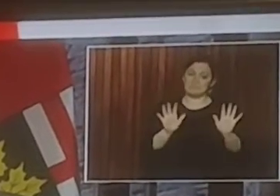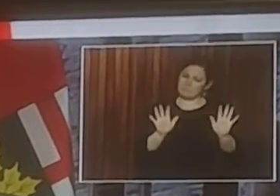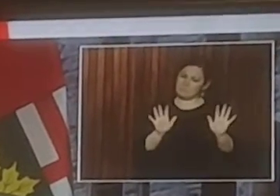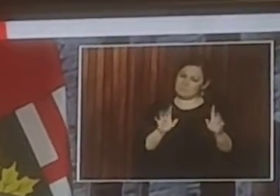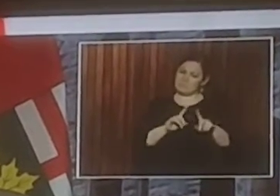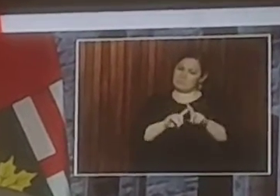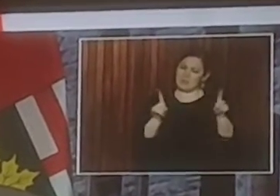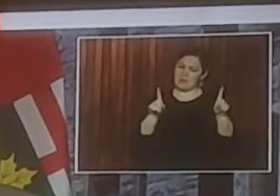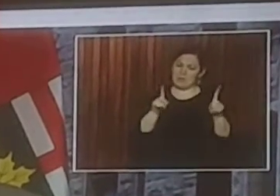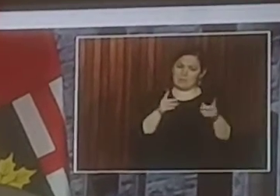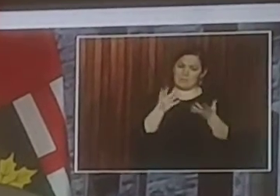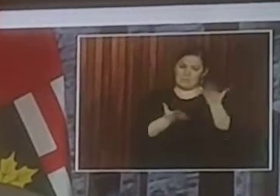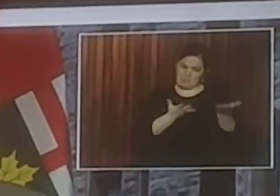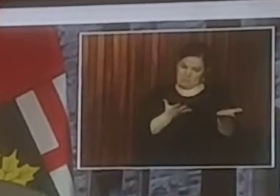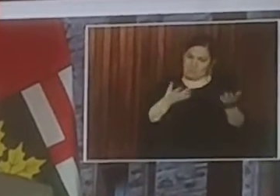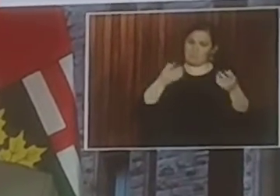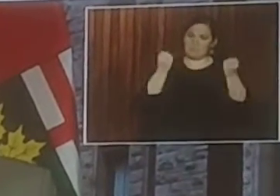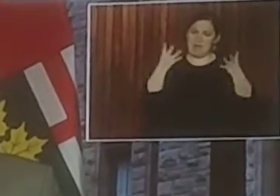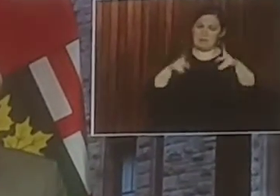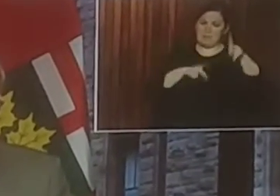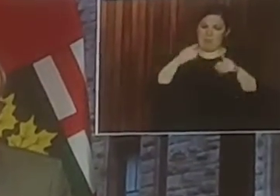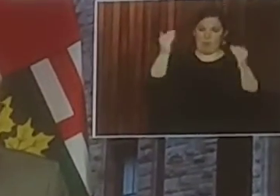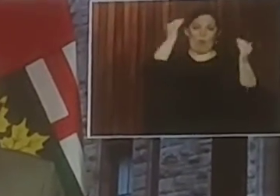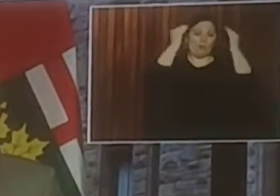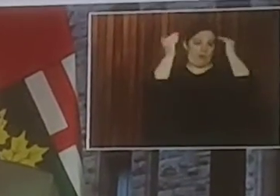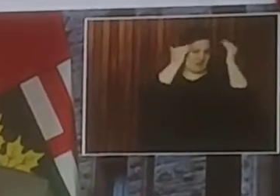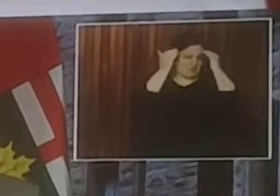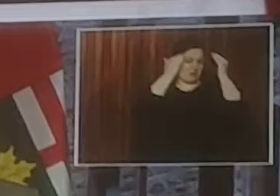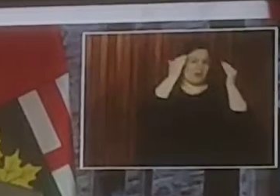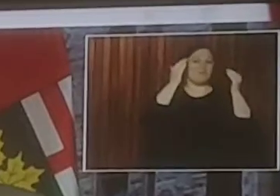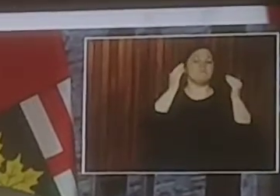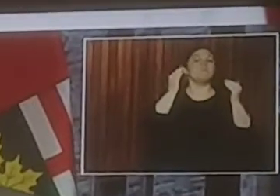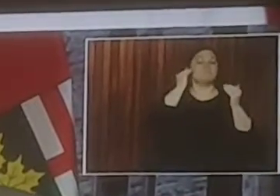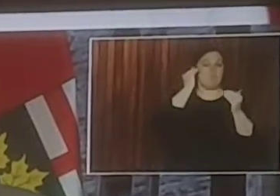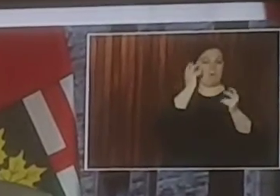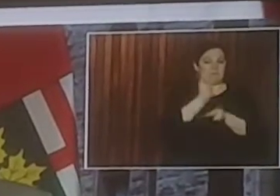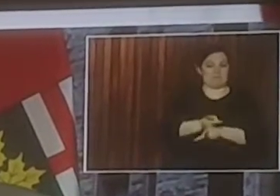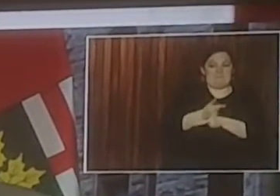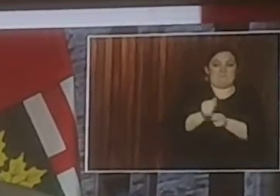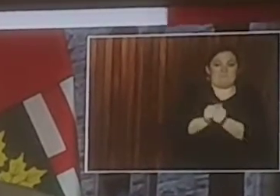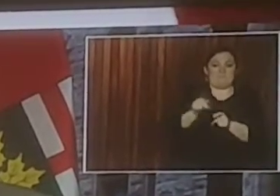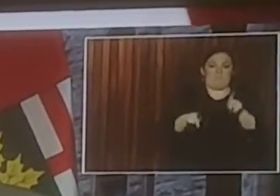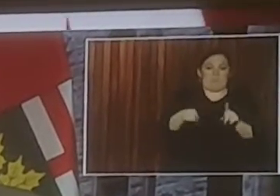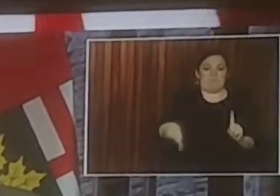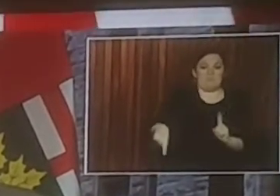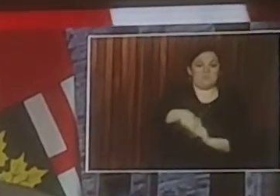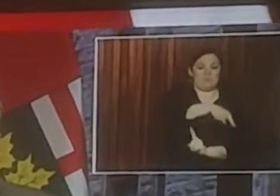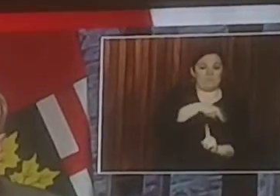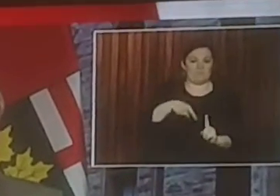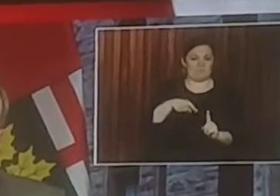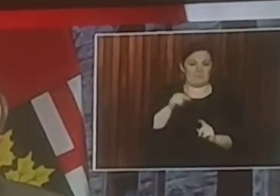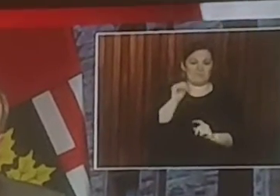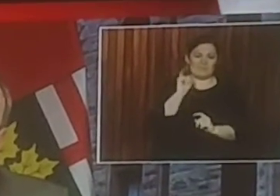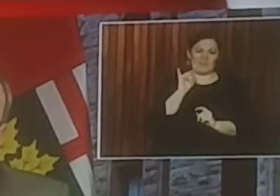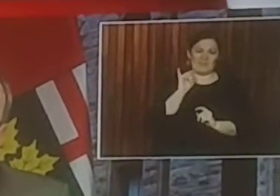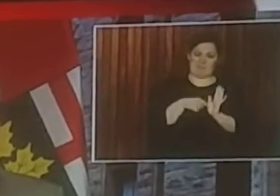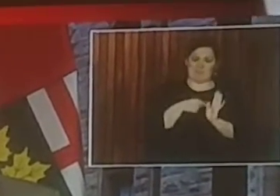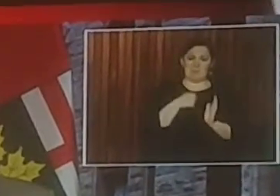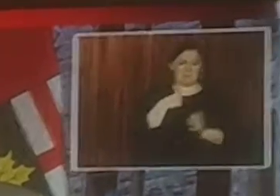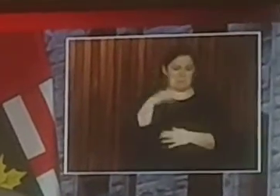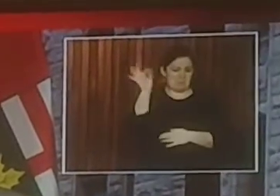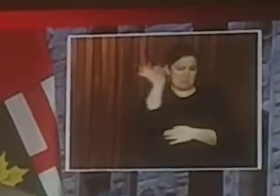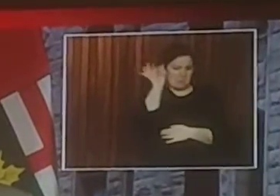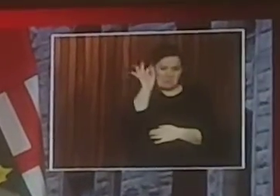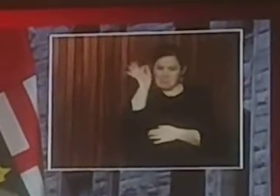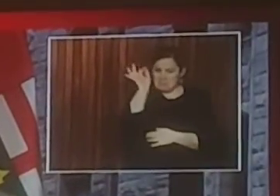case. I didn't know that. And even some of the ones who don't have the complete data that said, I don't know of any travel or any history, later on, when you say, someone just told me